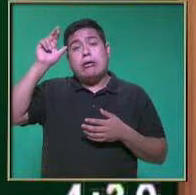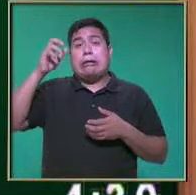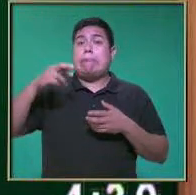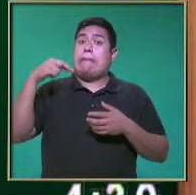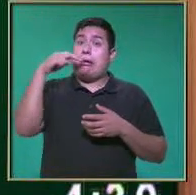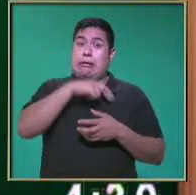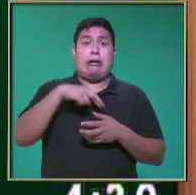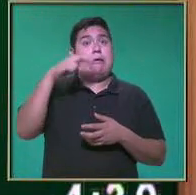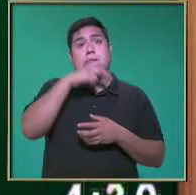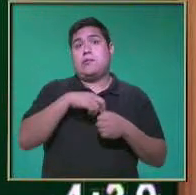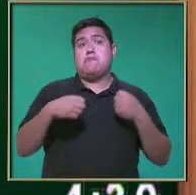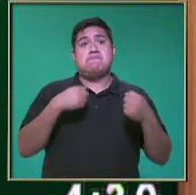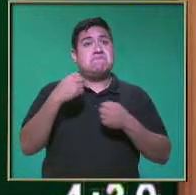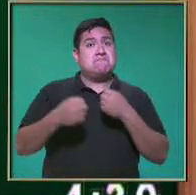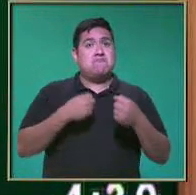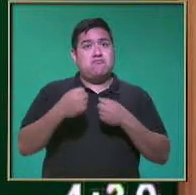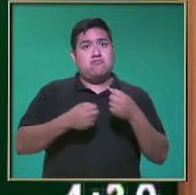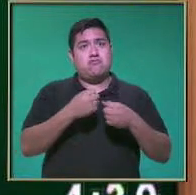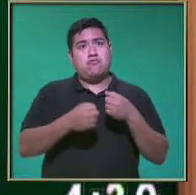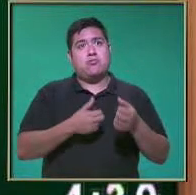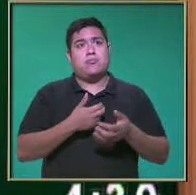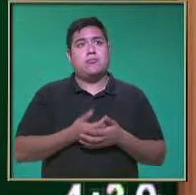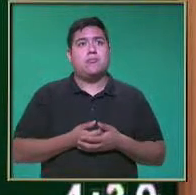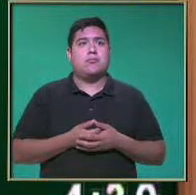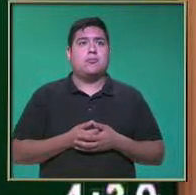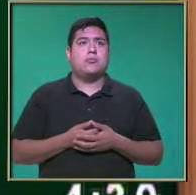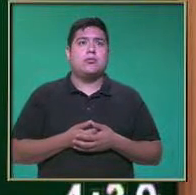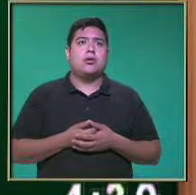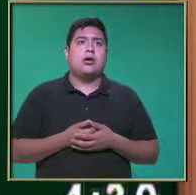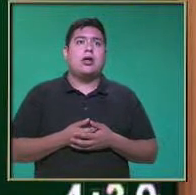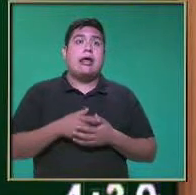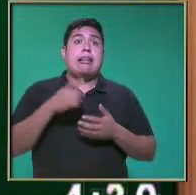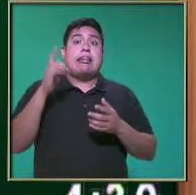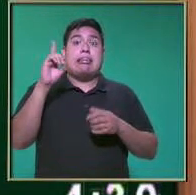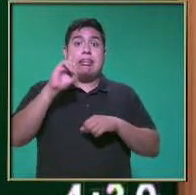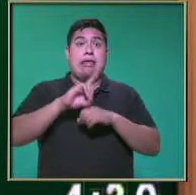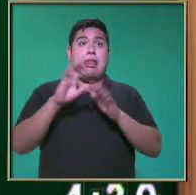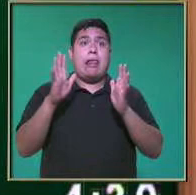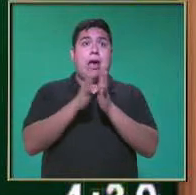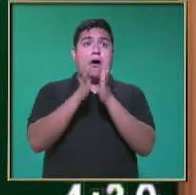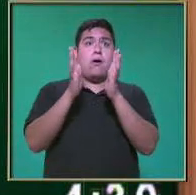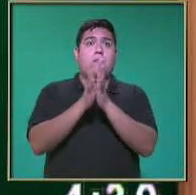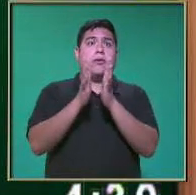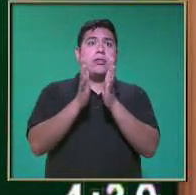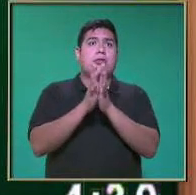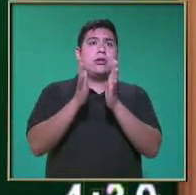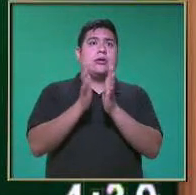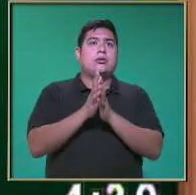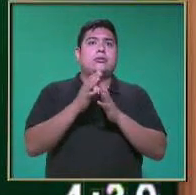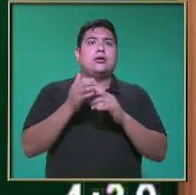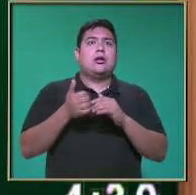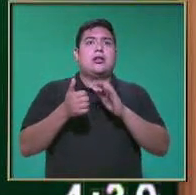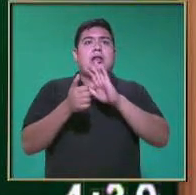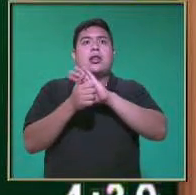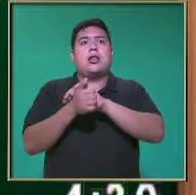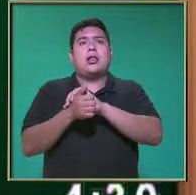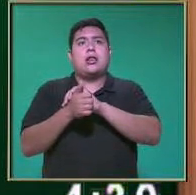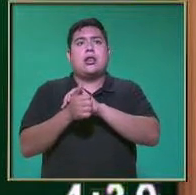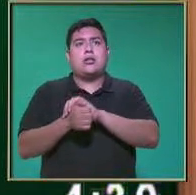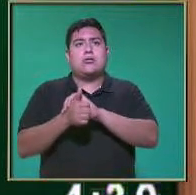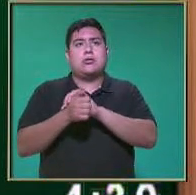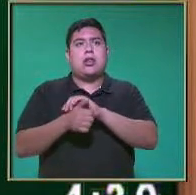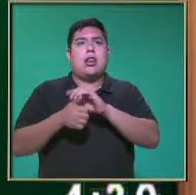tortoise was much slower. The day of the race, the hare and the tortoise set off, but soon after, the hare